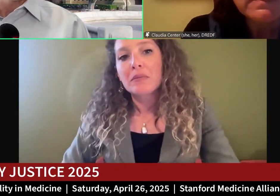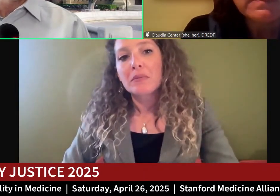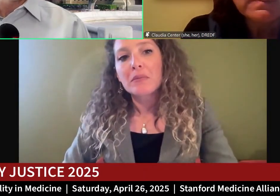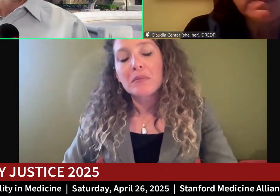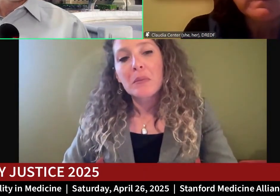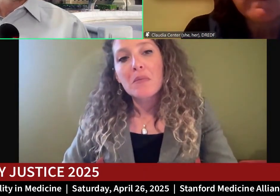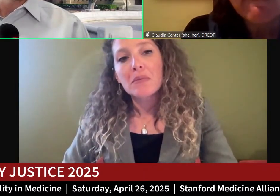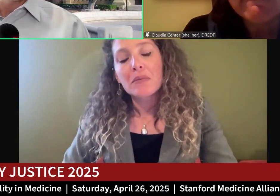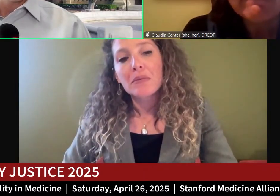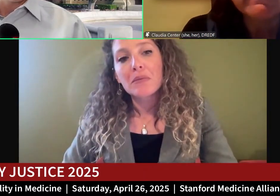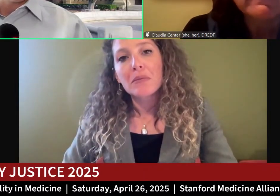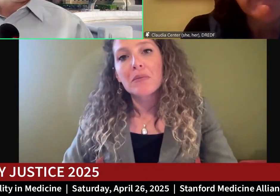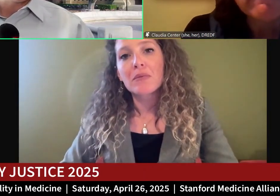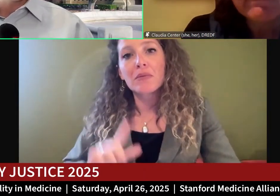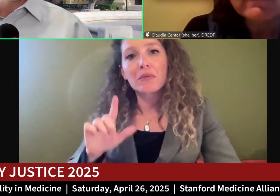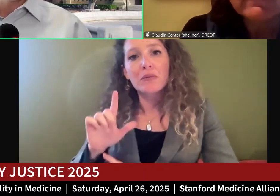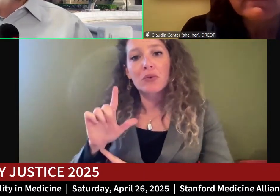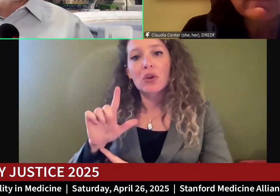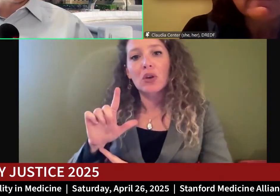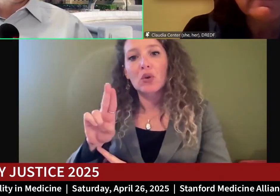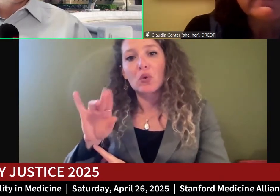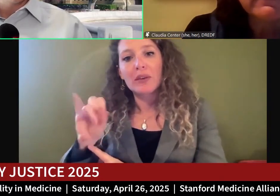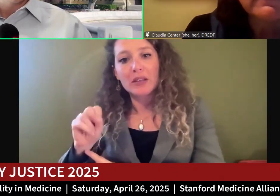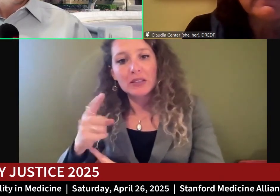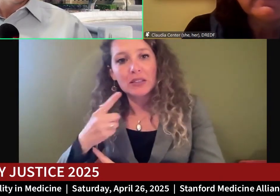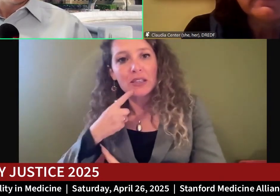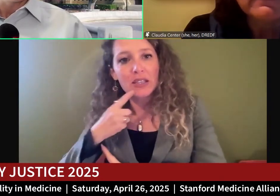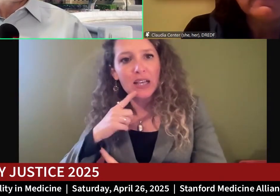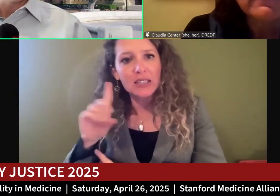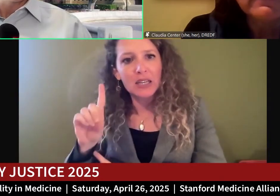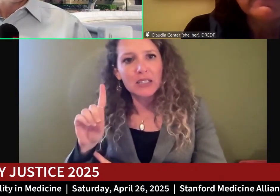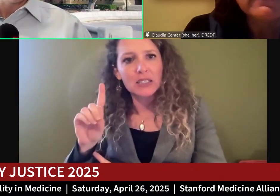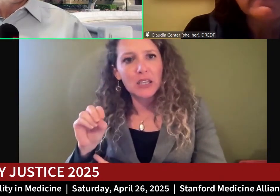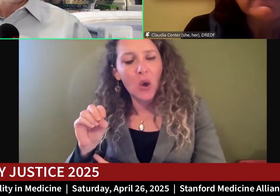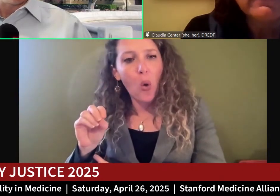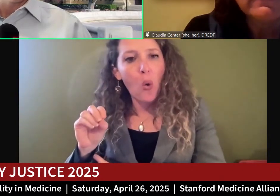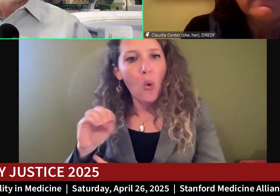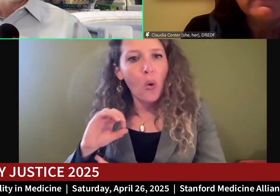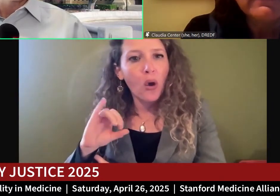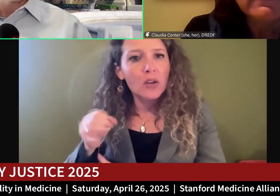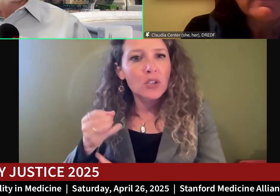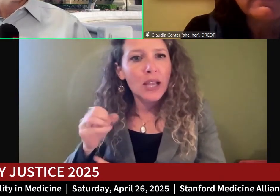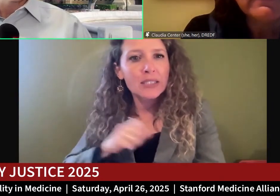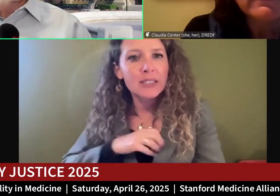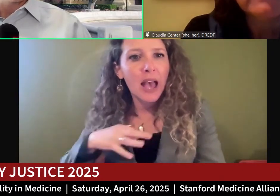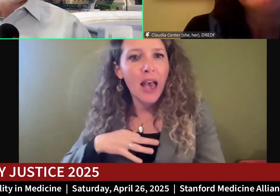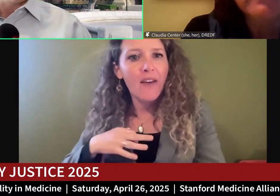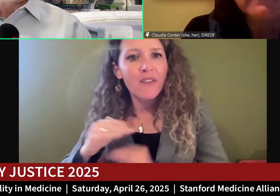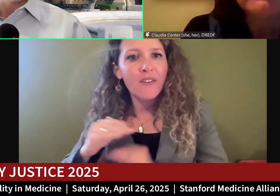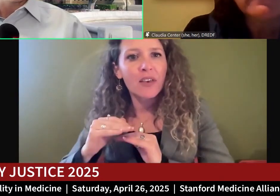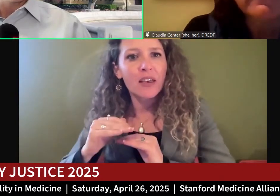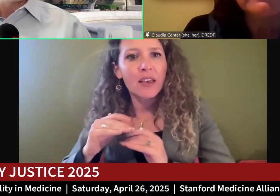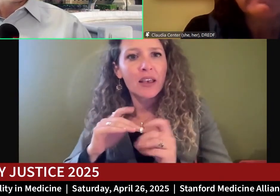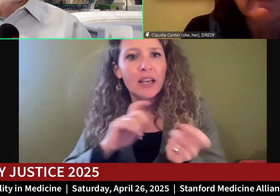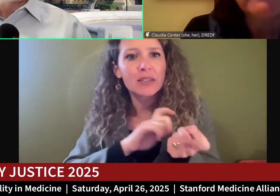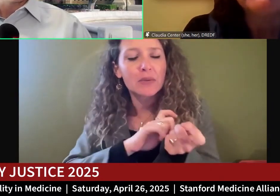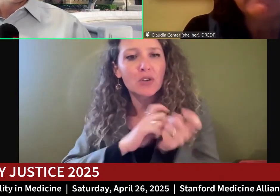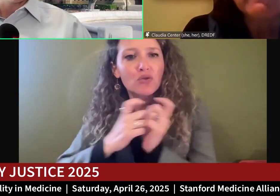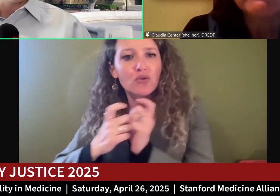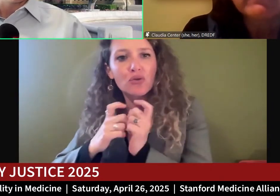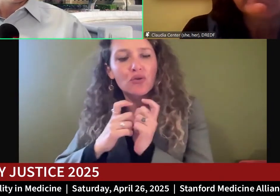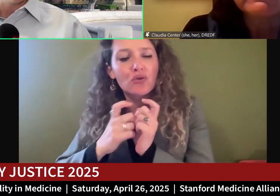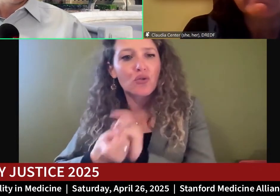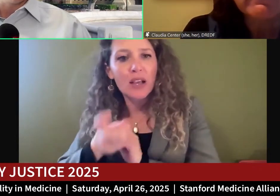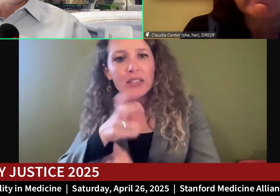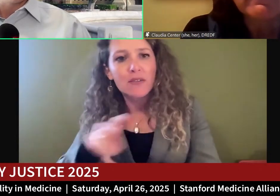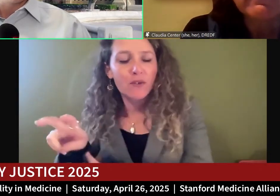Louise Andrew says DOJ staff has been laterally transferred to do nothing positions,